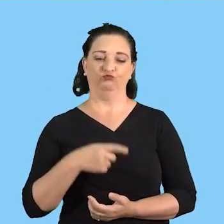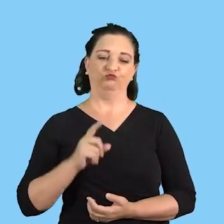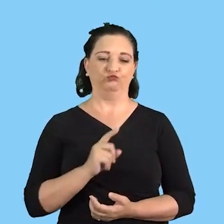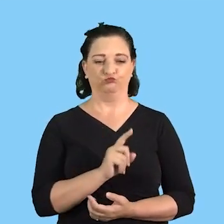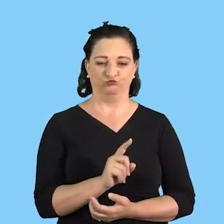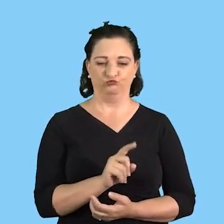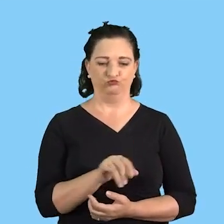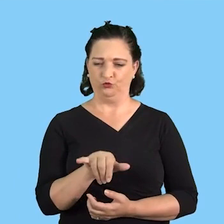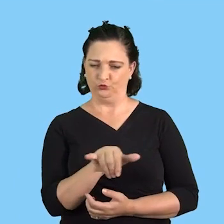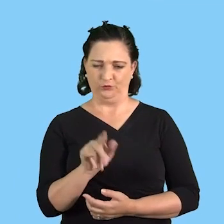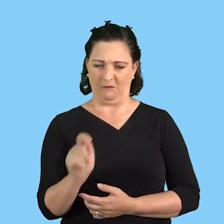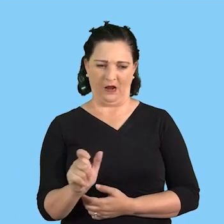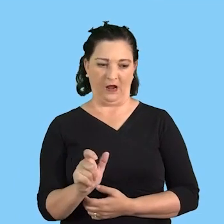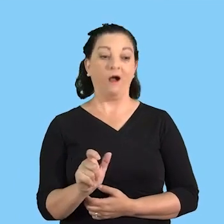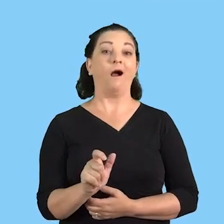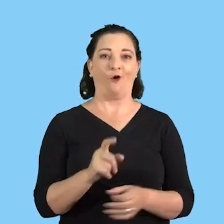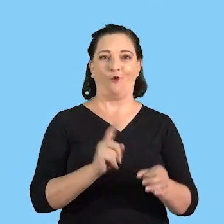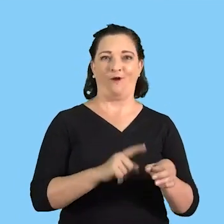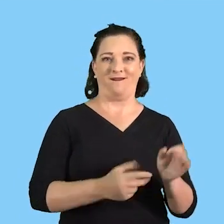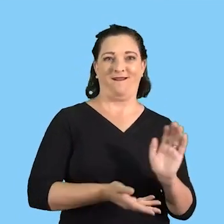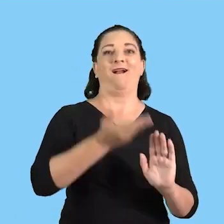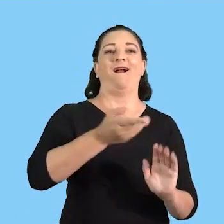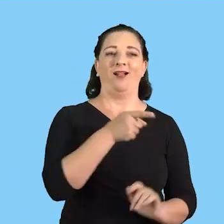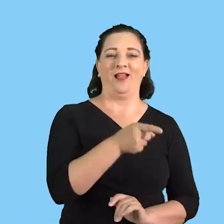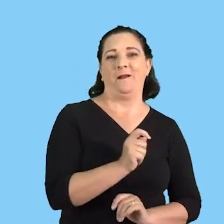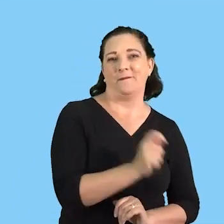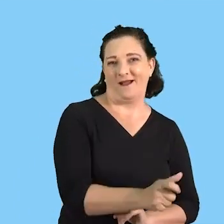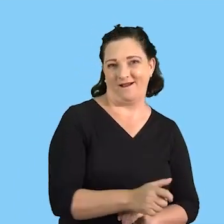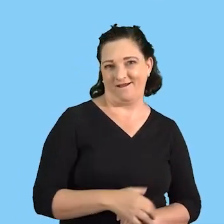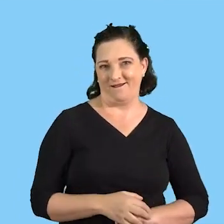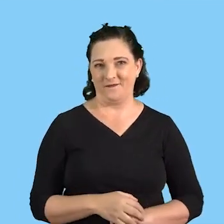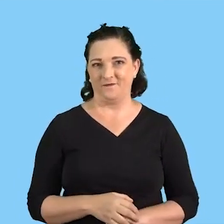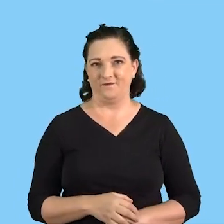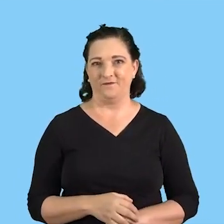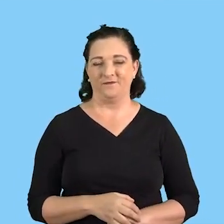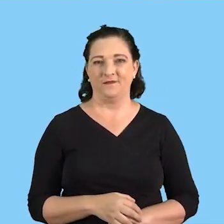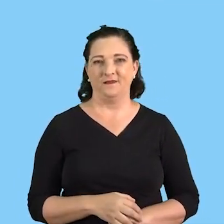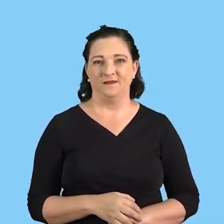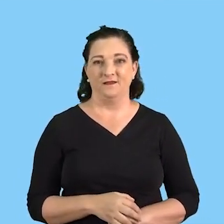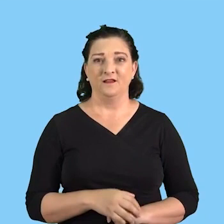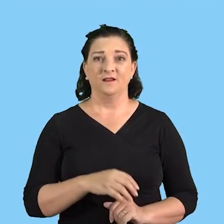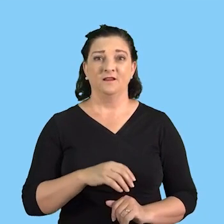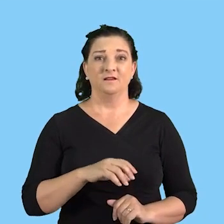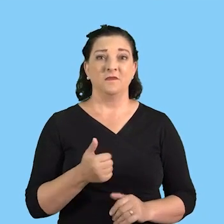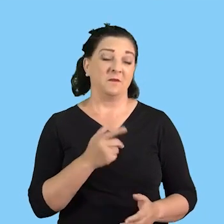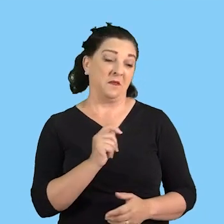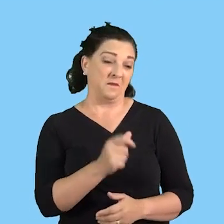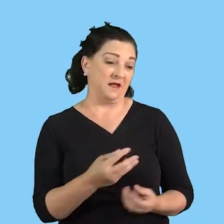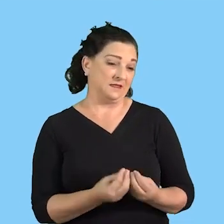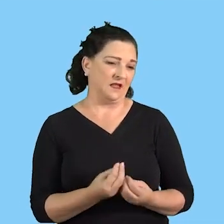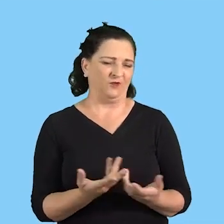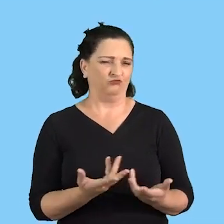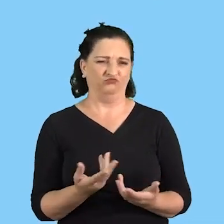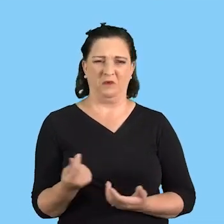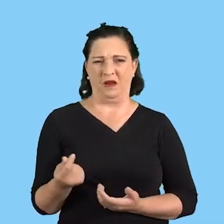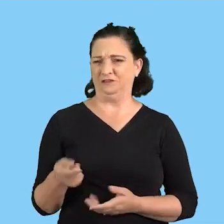rather buy something that is of quality because they know that it's going to last them for longer, rather than buying something that